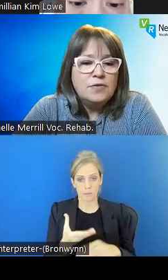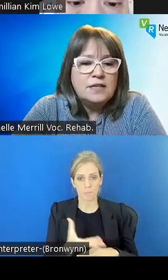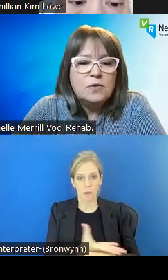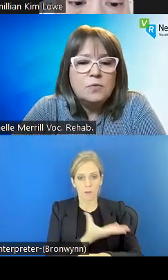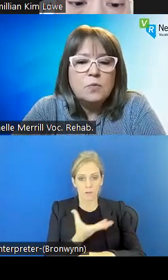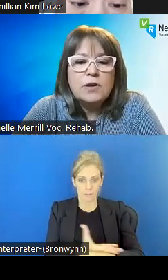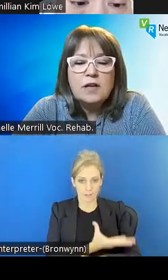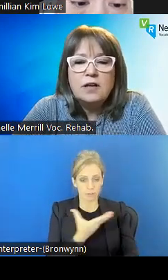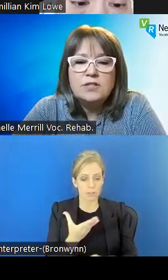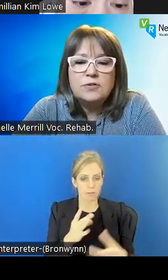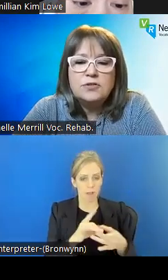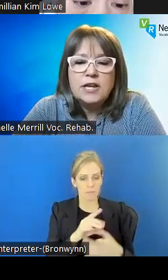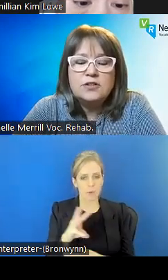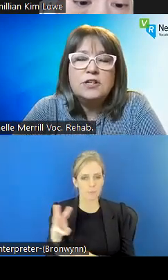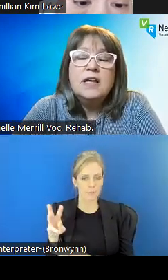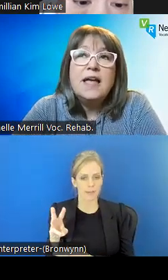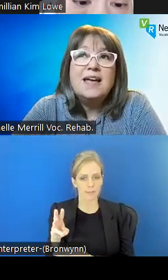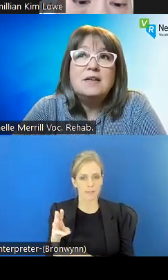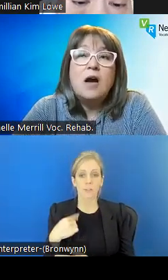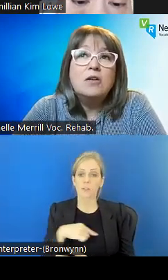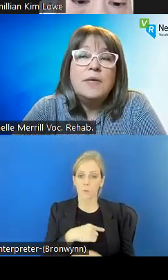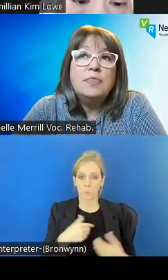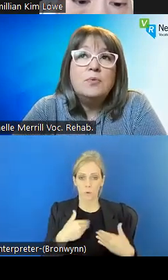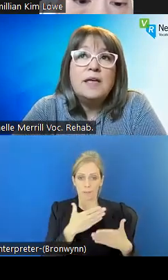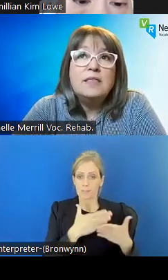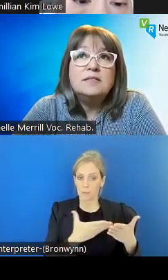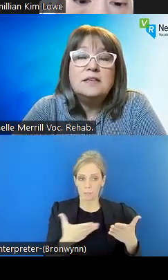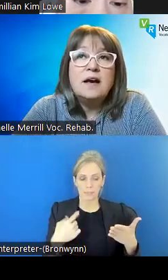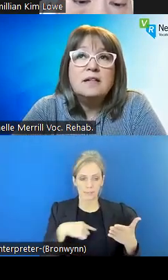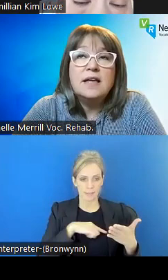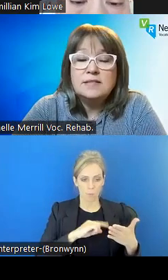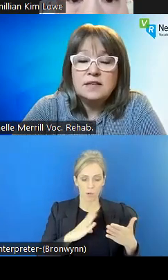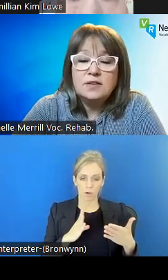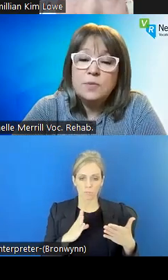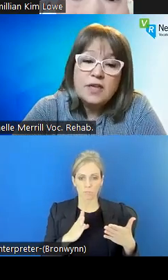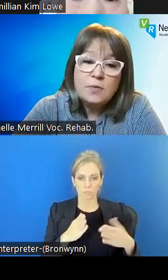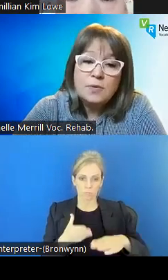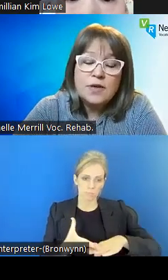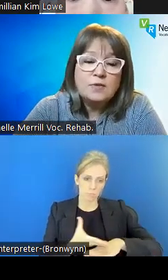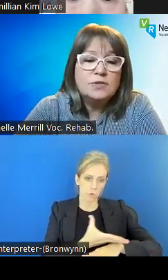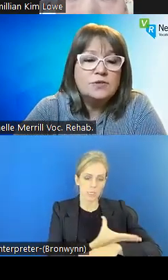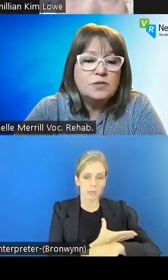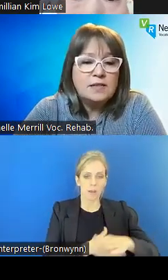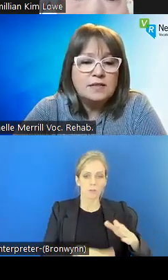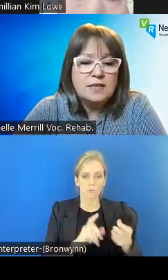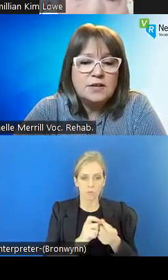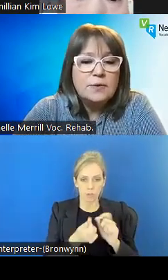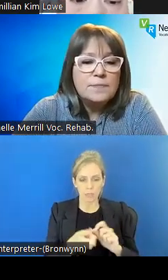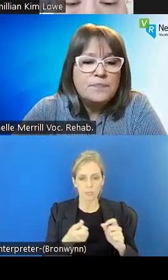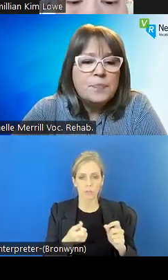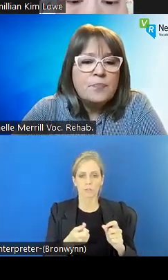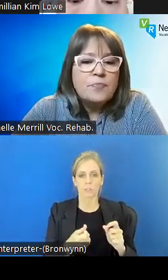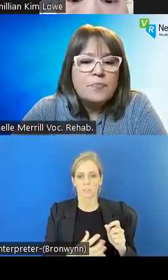other things that we're working on to change and augment the way that clients can communicate with their counselors to make things